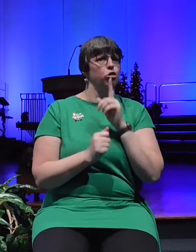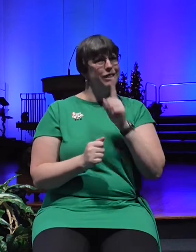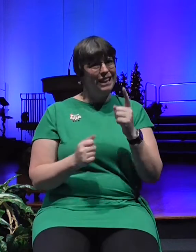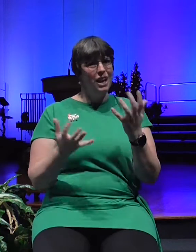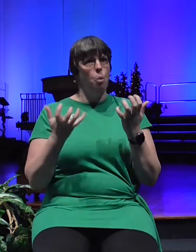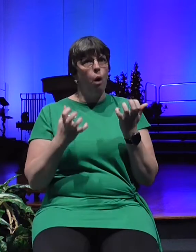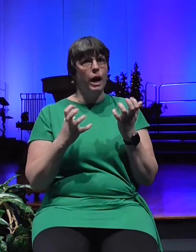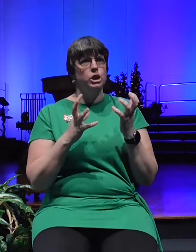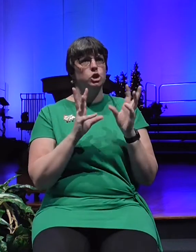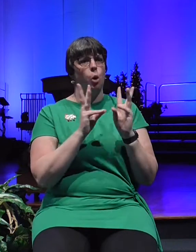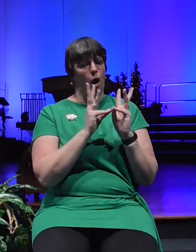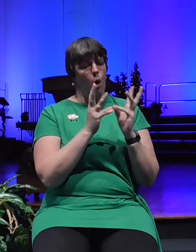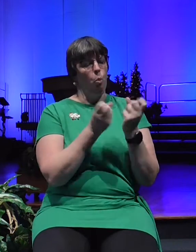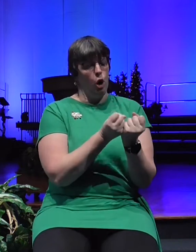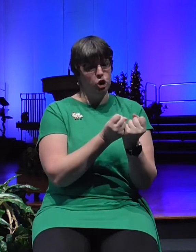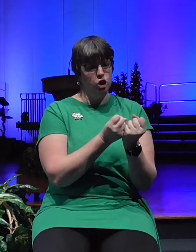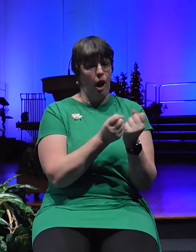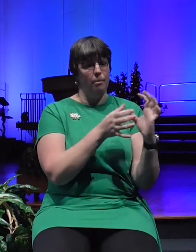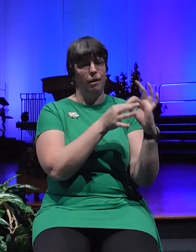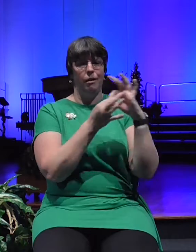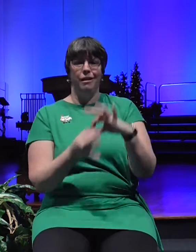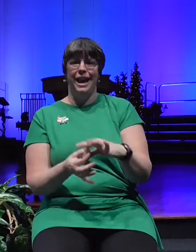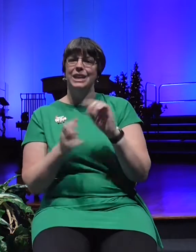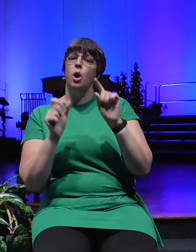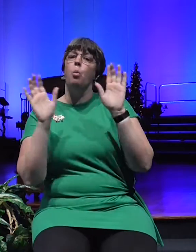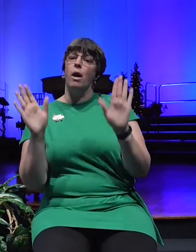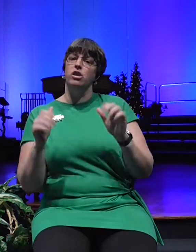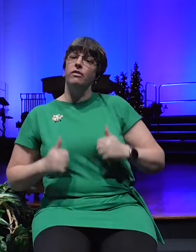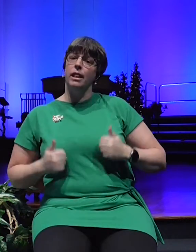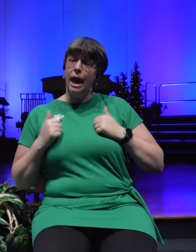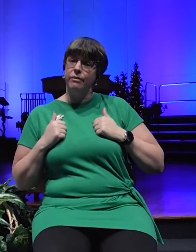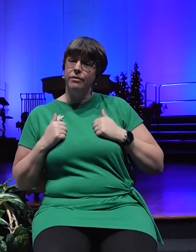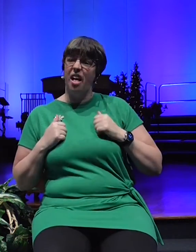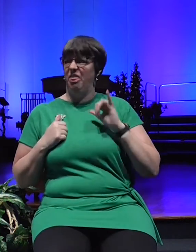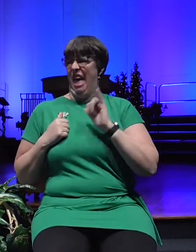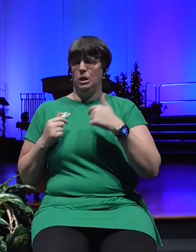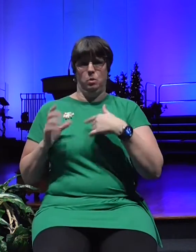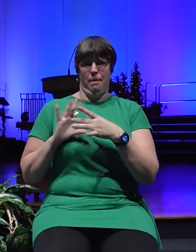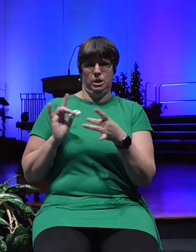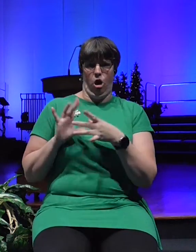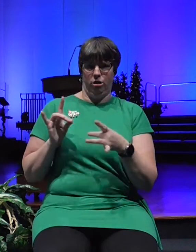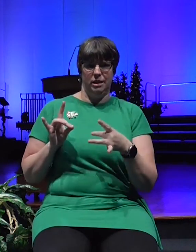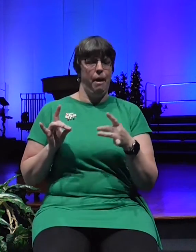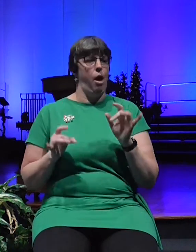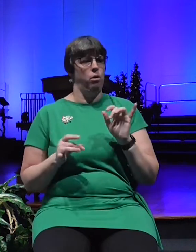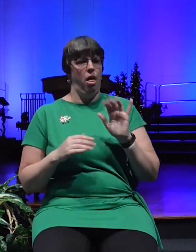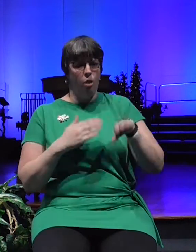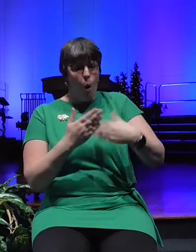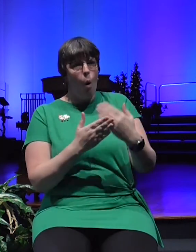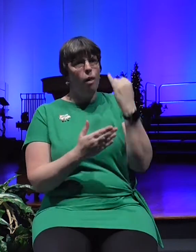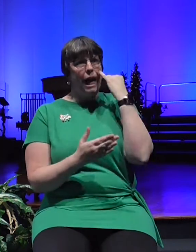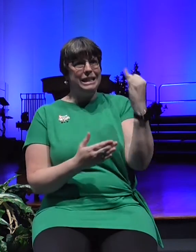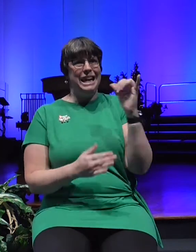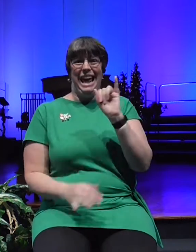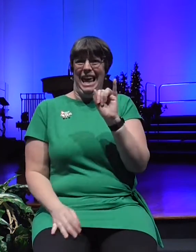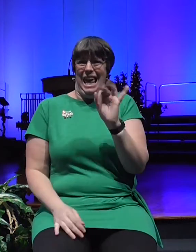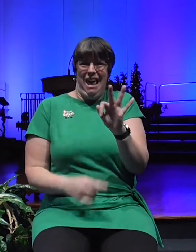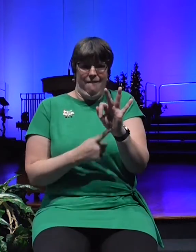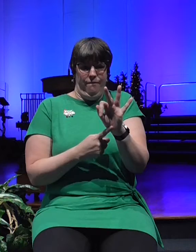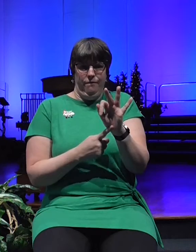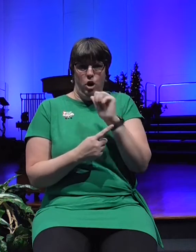do a workshop that had to do with It's a Wonderful Life, which is what my series is about. And that whole notion of if you hadn't been